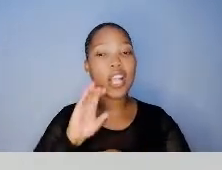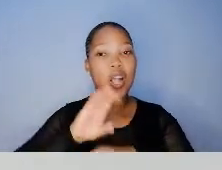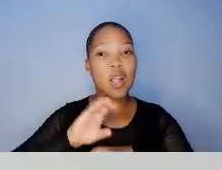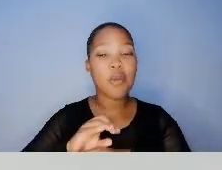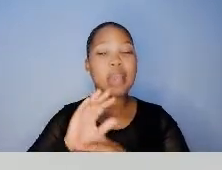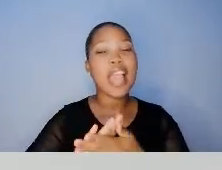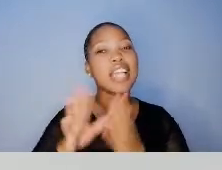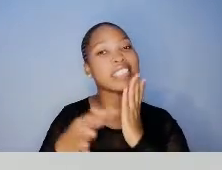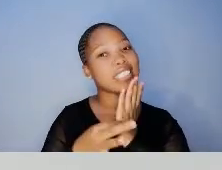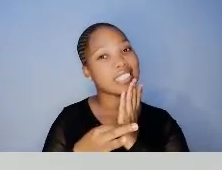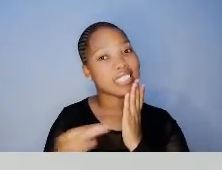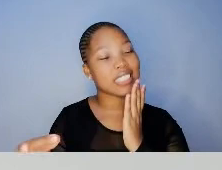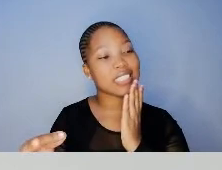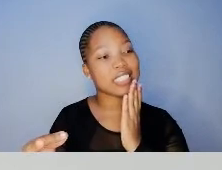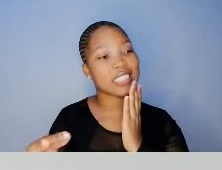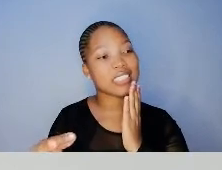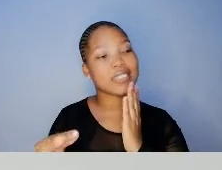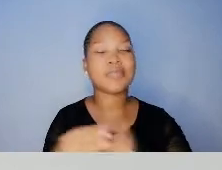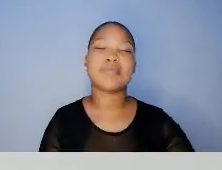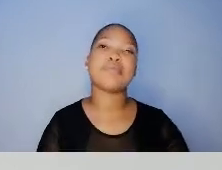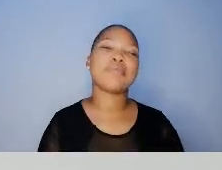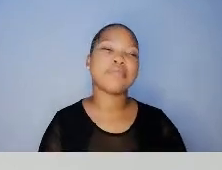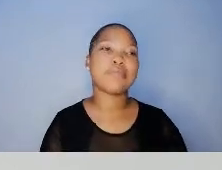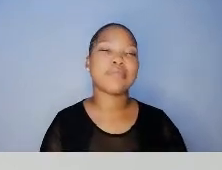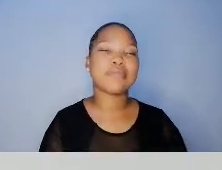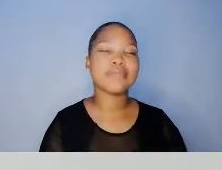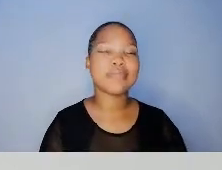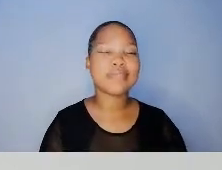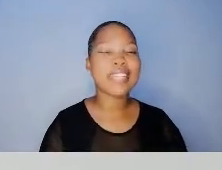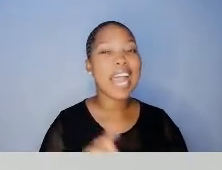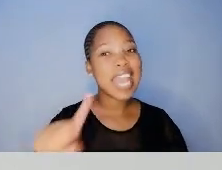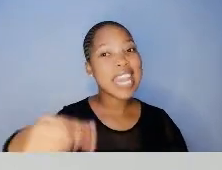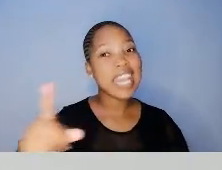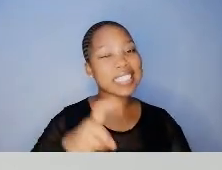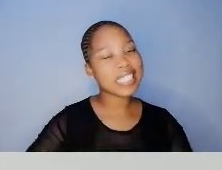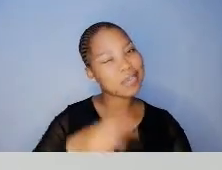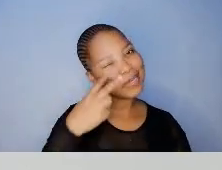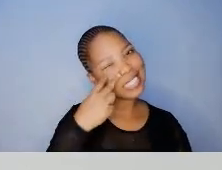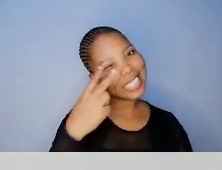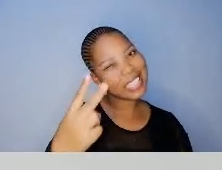comment, and subscribe. Anyway, see you again